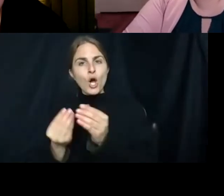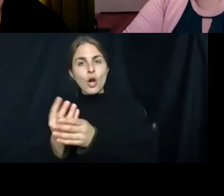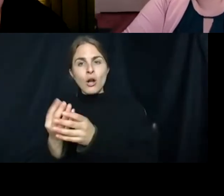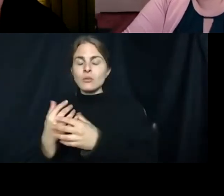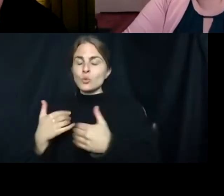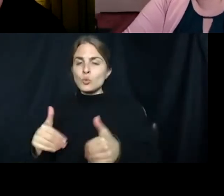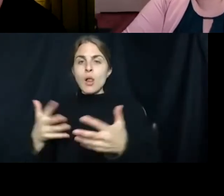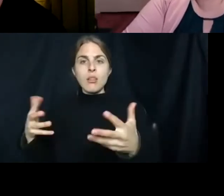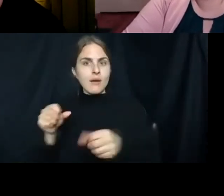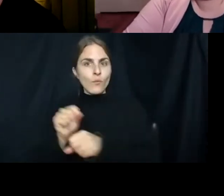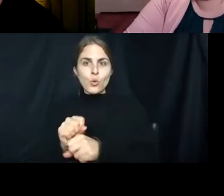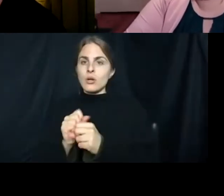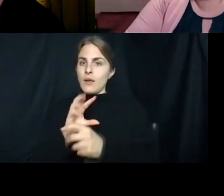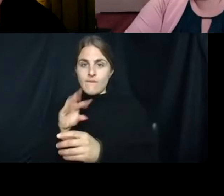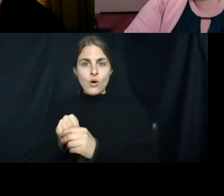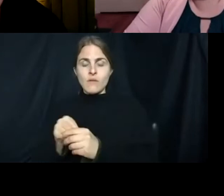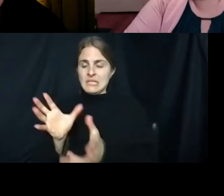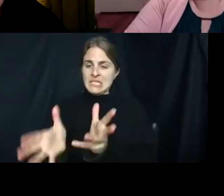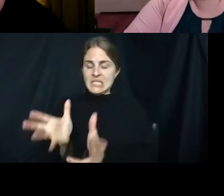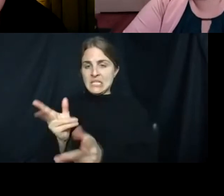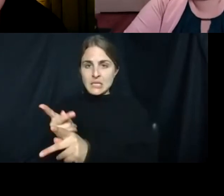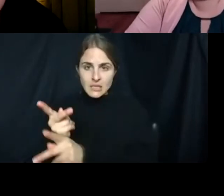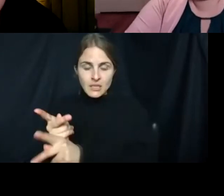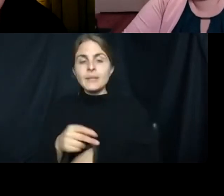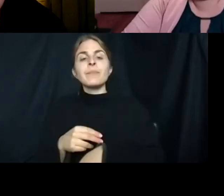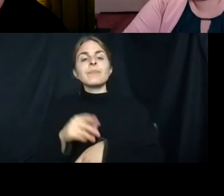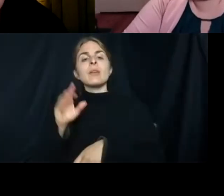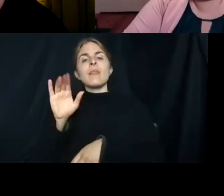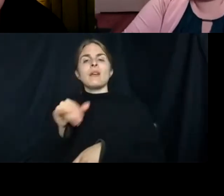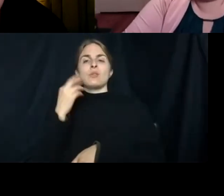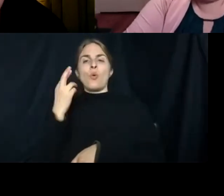work. Yeah. And so that's the reasons why, like,